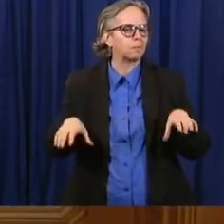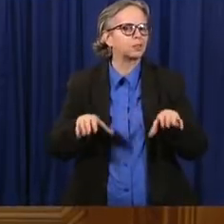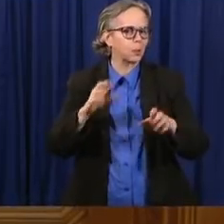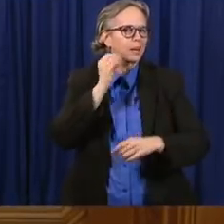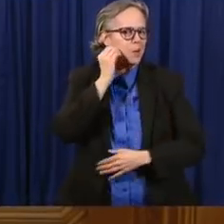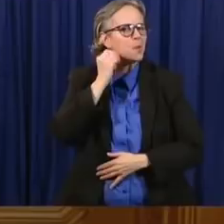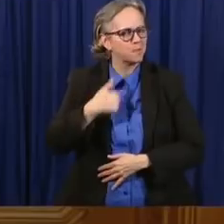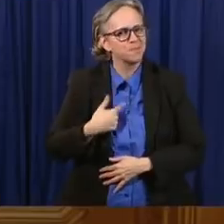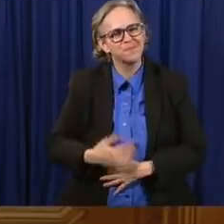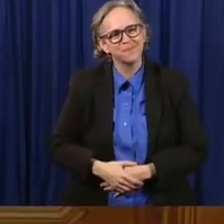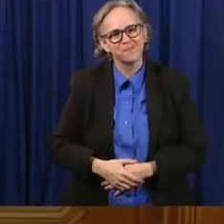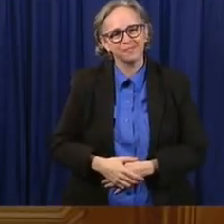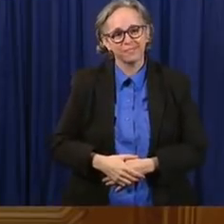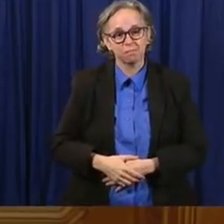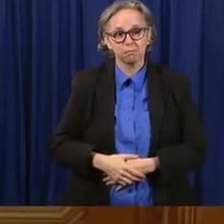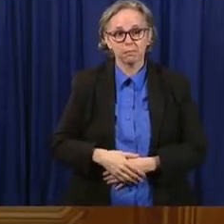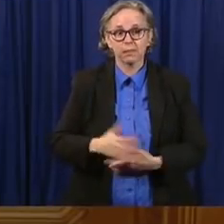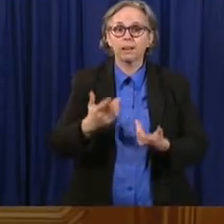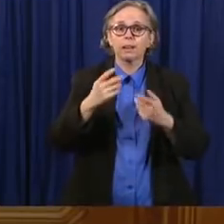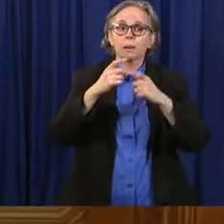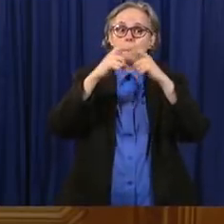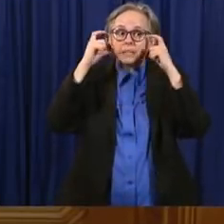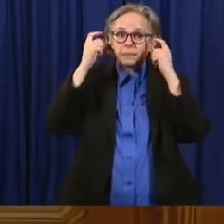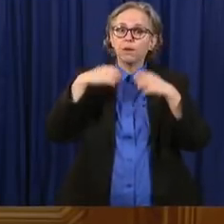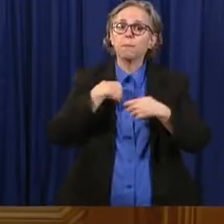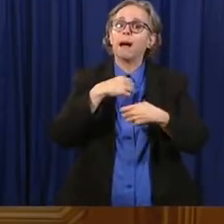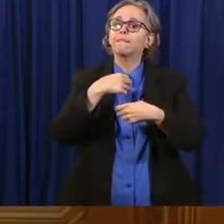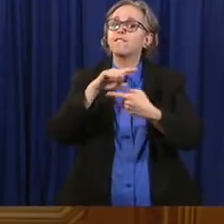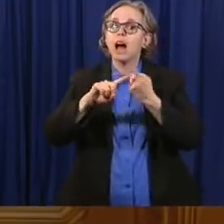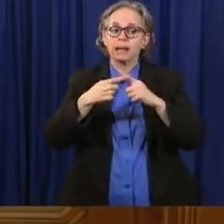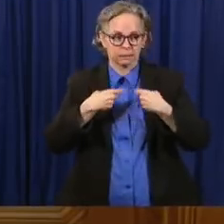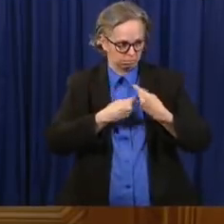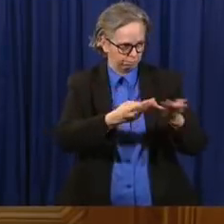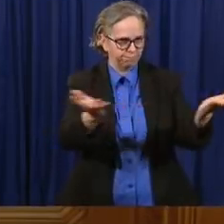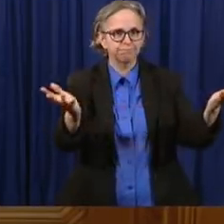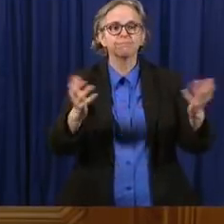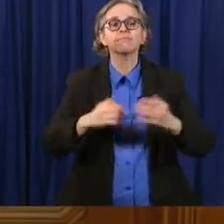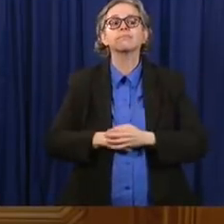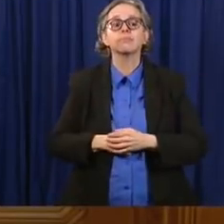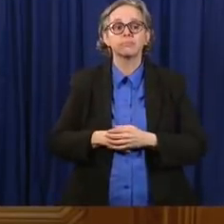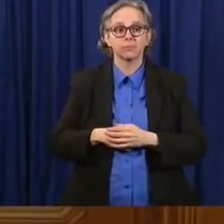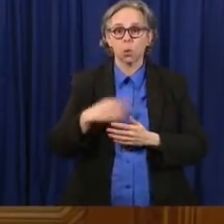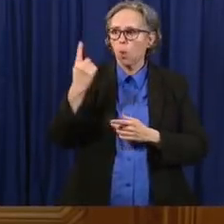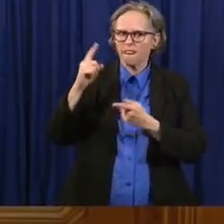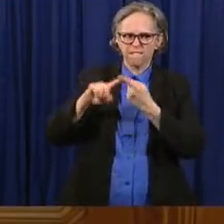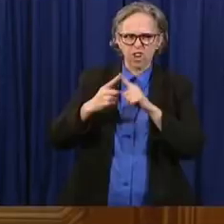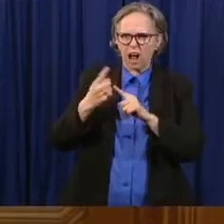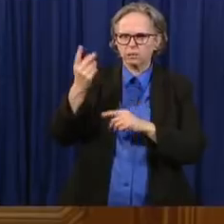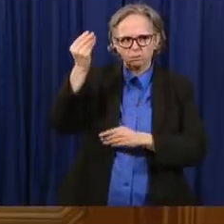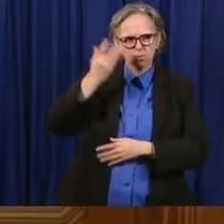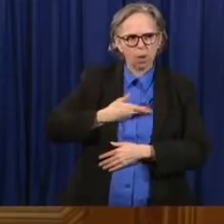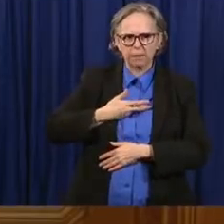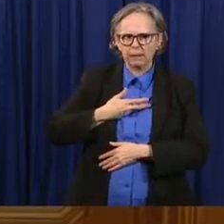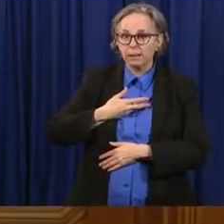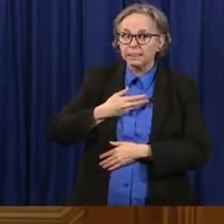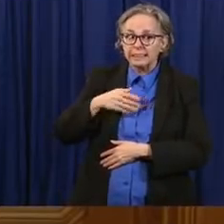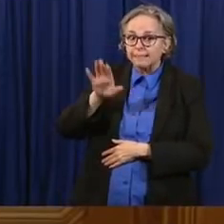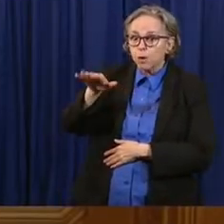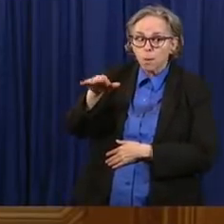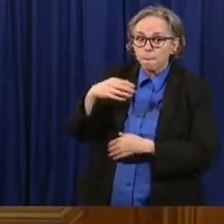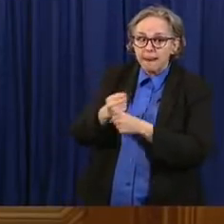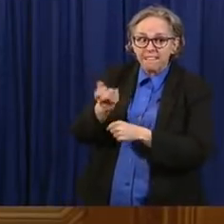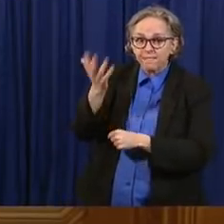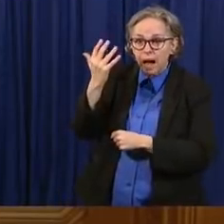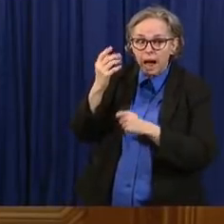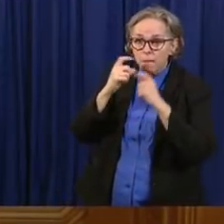for friends. One friend said if I made him 5, he would give $500 to my favorite charity. So I